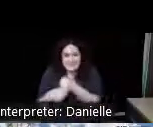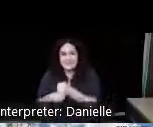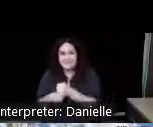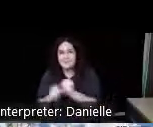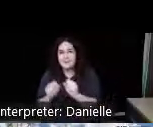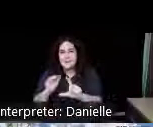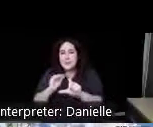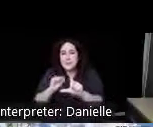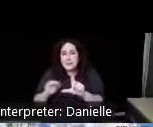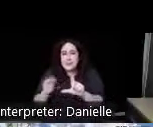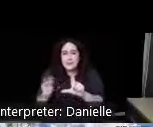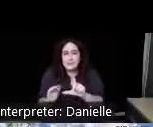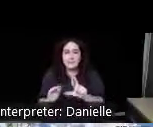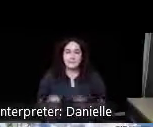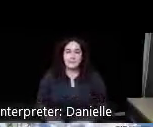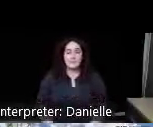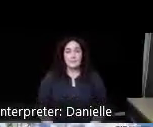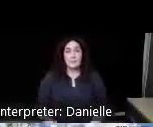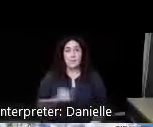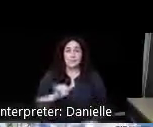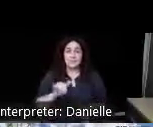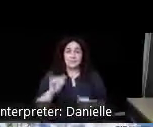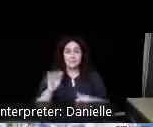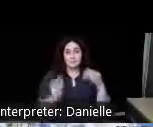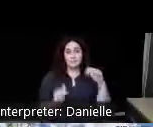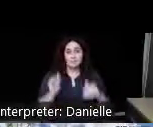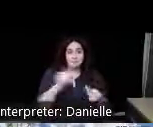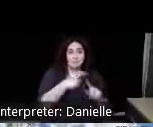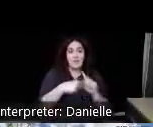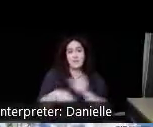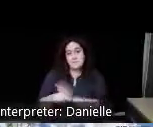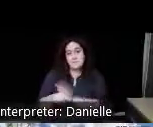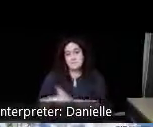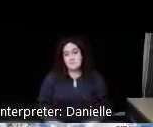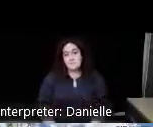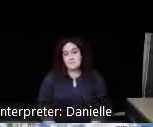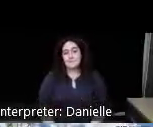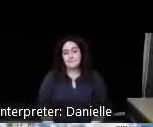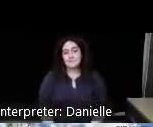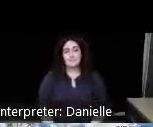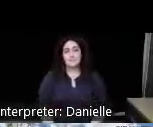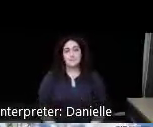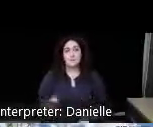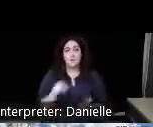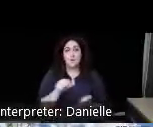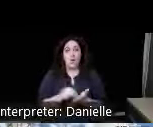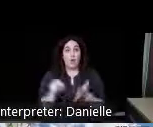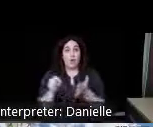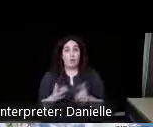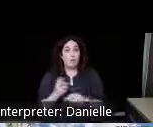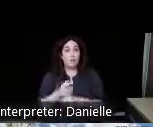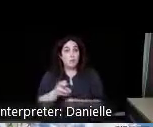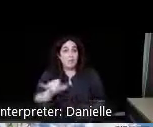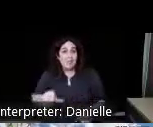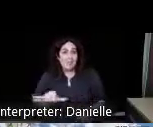an example of this trade-off. So authors have chosen to employ this space-saving approach,